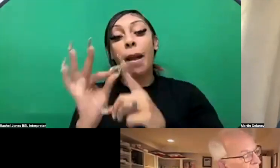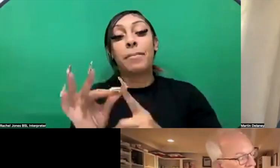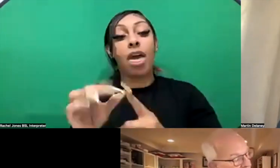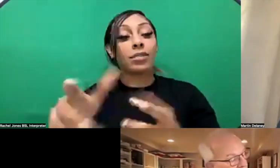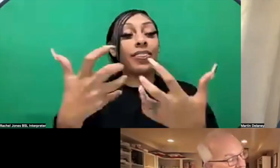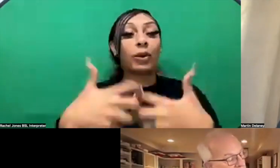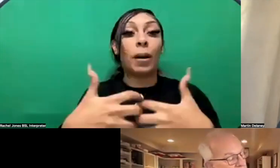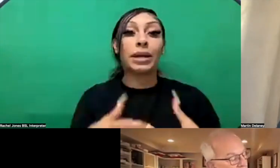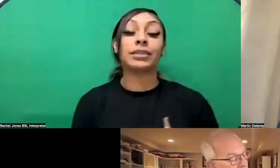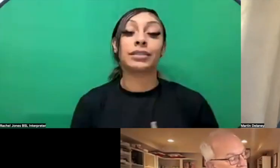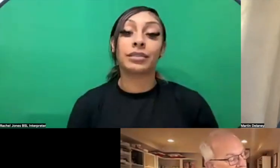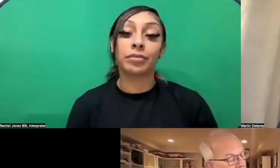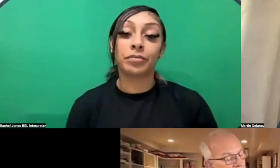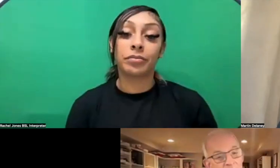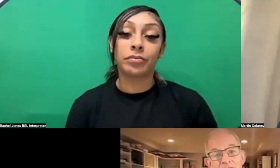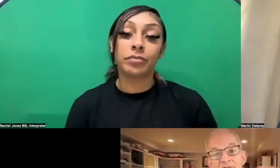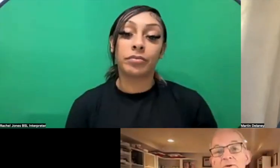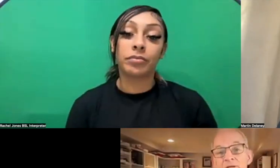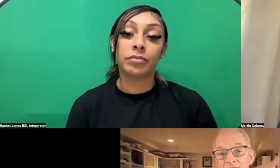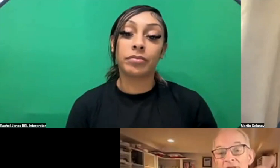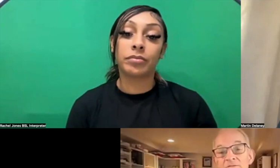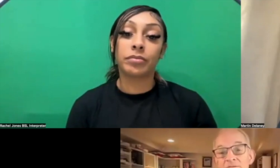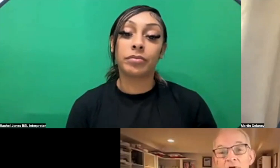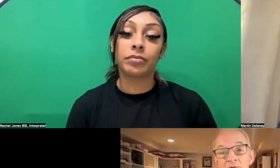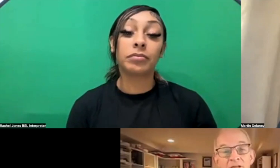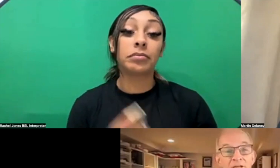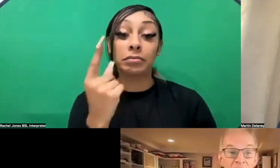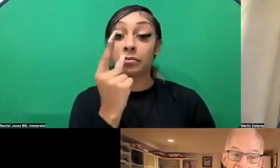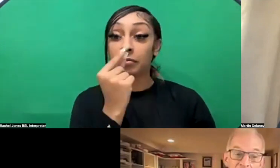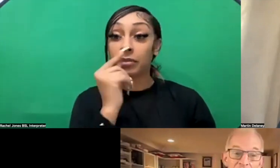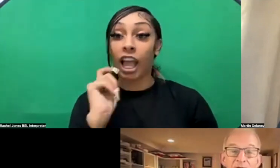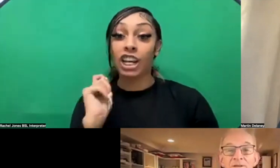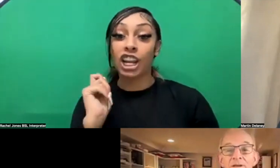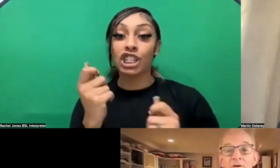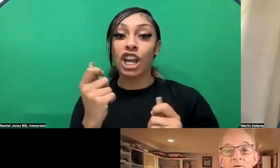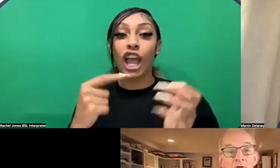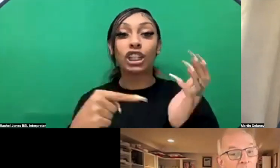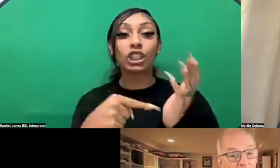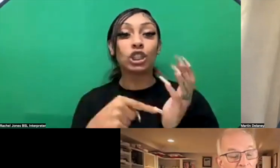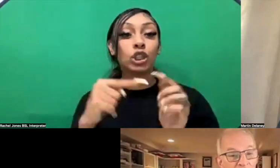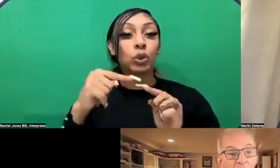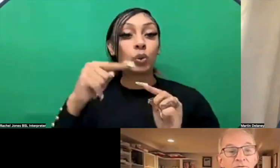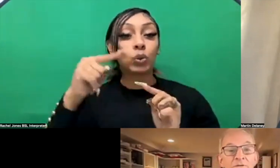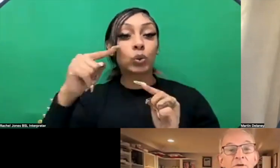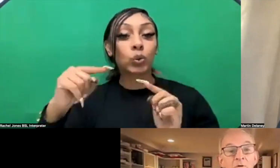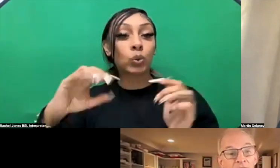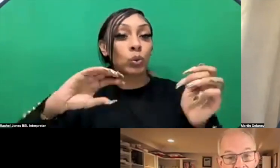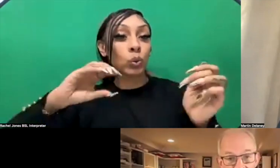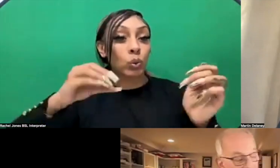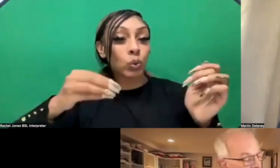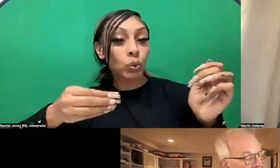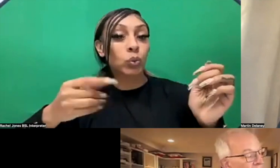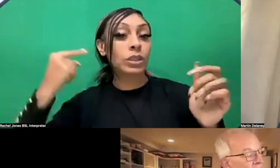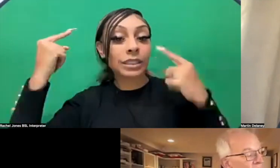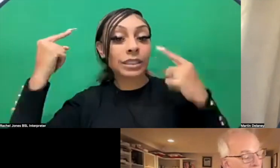for example, I can change here the tuning of the different rows to guitar tuning, or all musical fourths, or fifths like